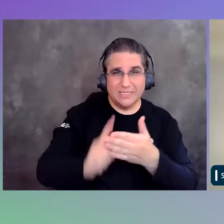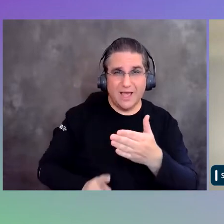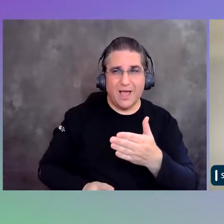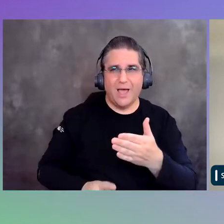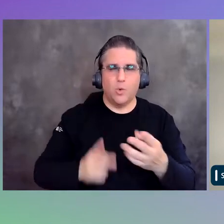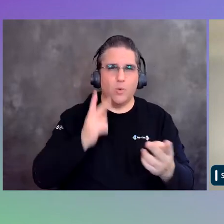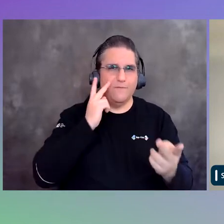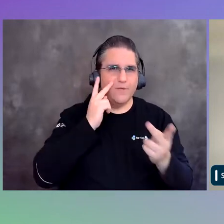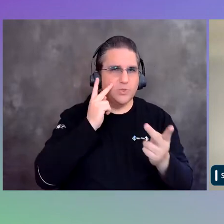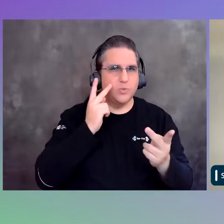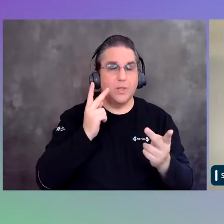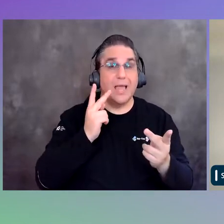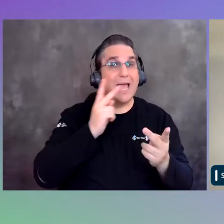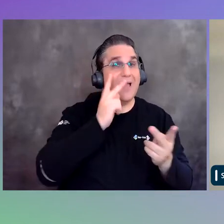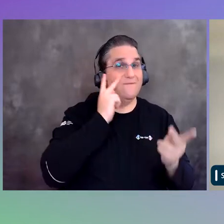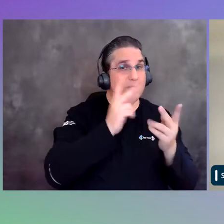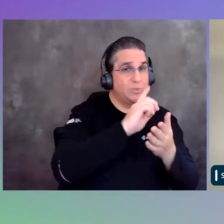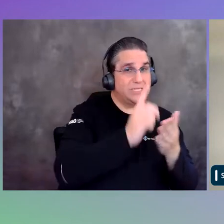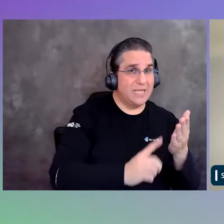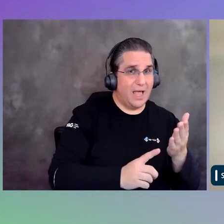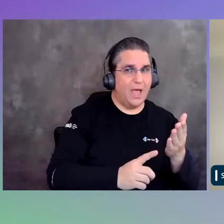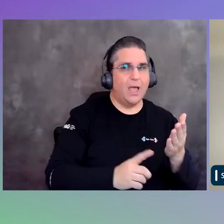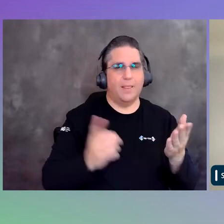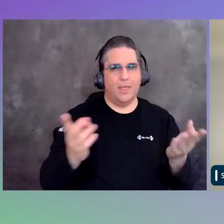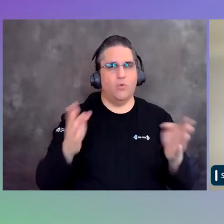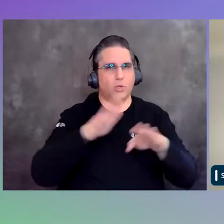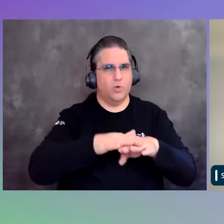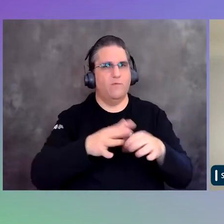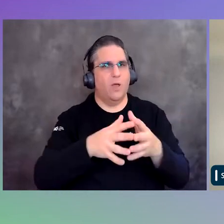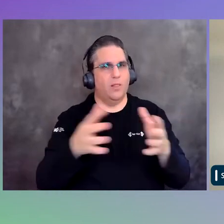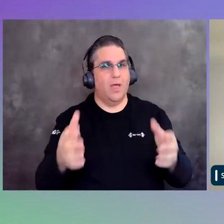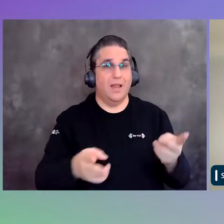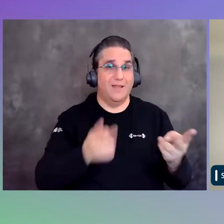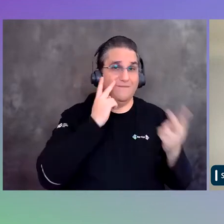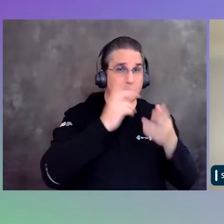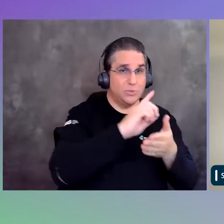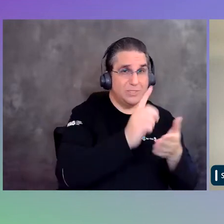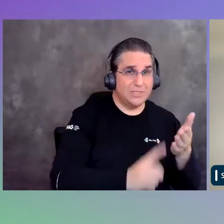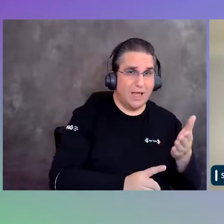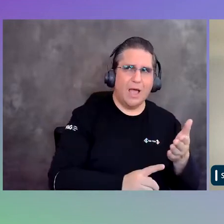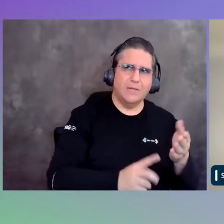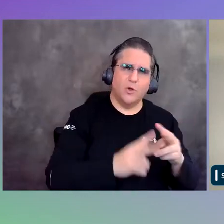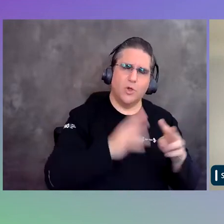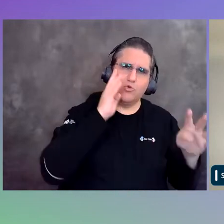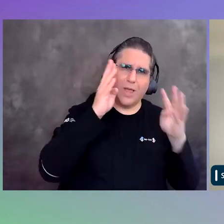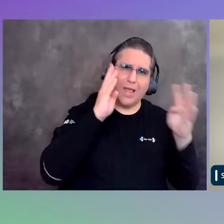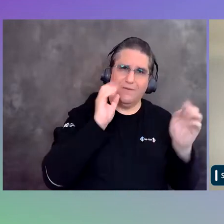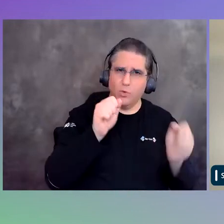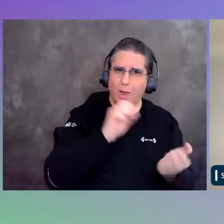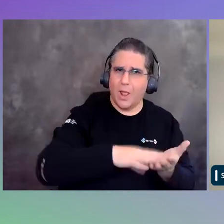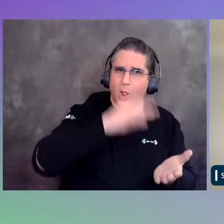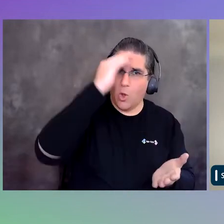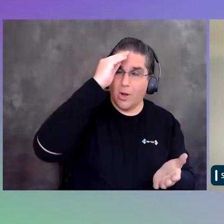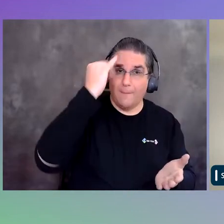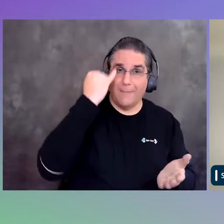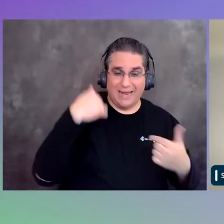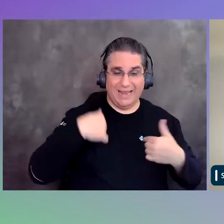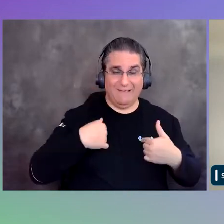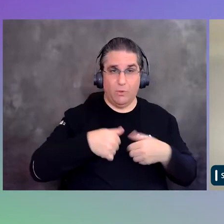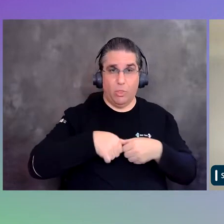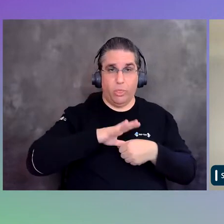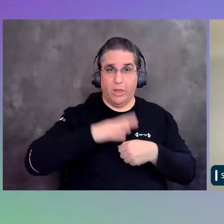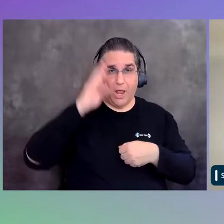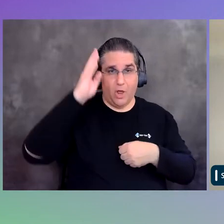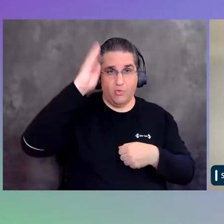good crossover. Visual design, very much being creative. I think you can learn it, but if you haven't got creativity in you, it can be difficult. With